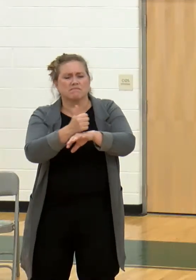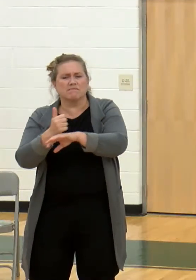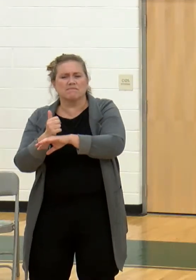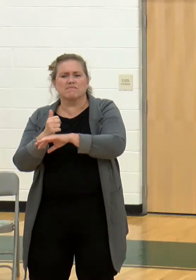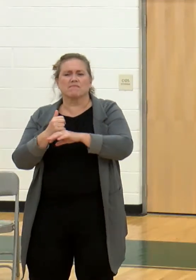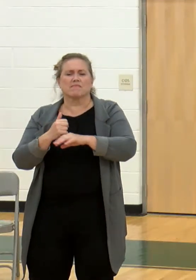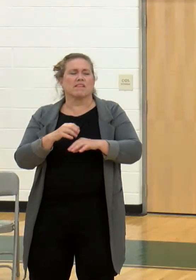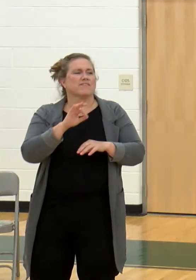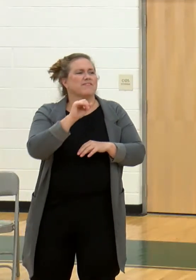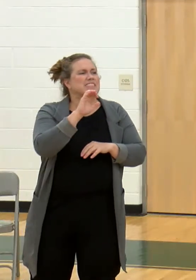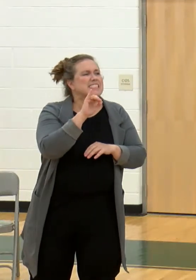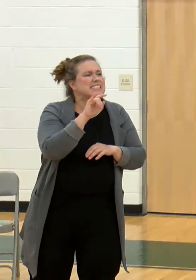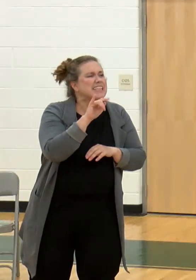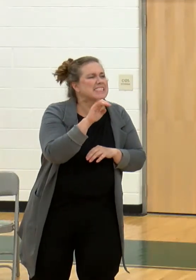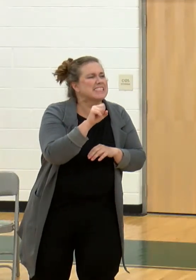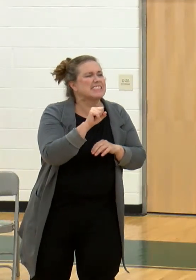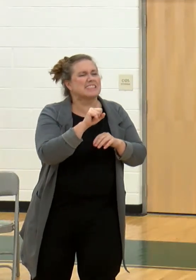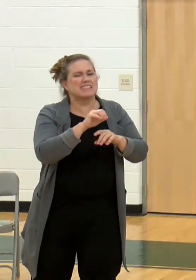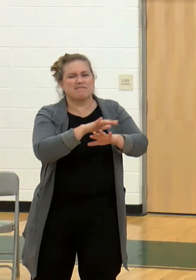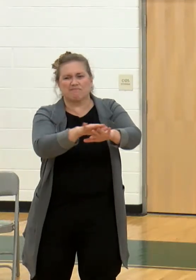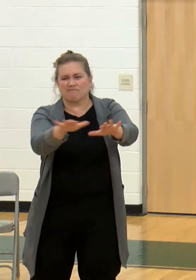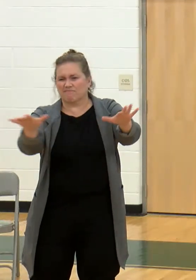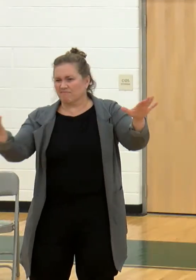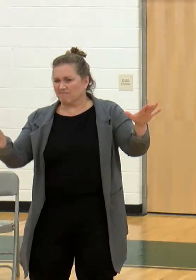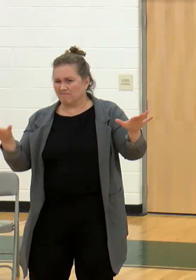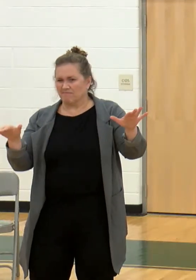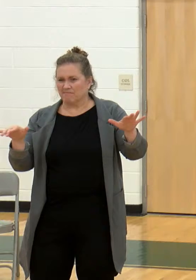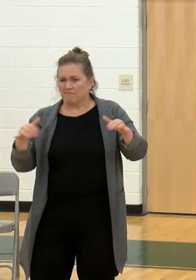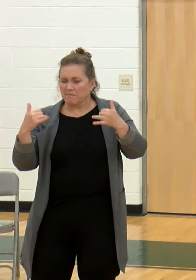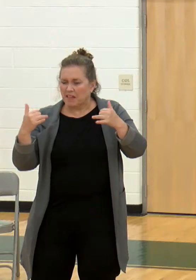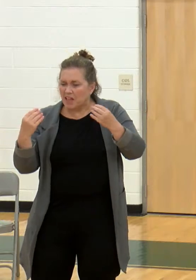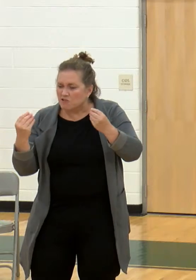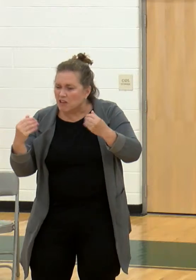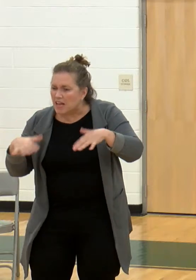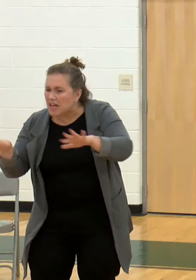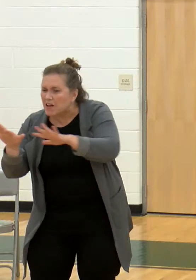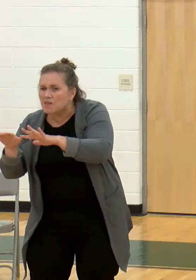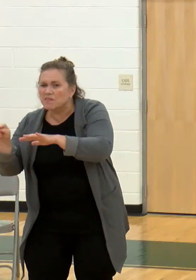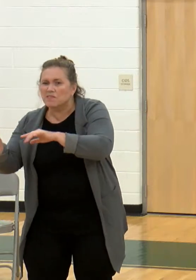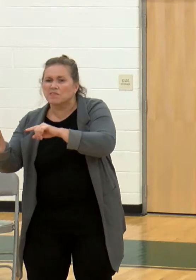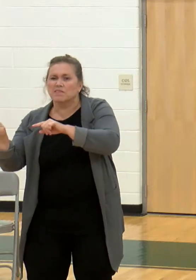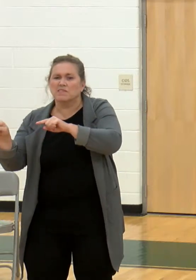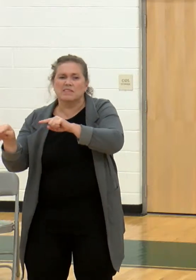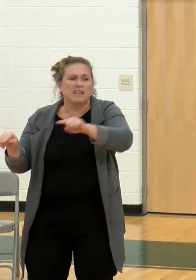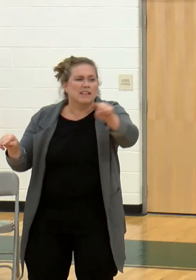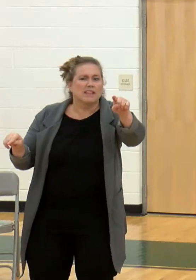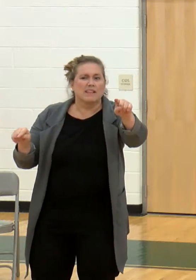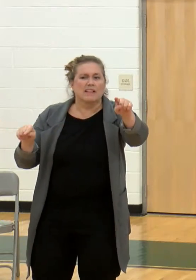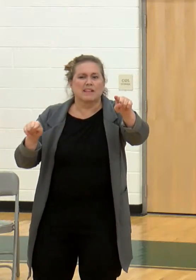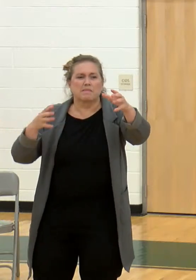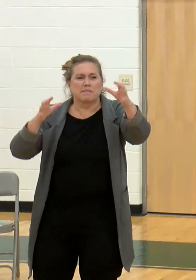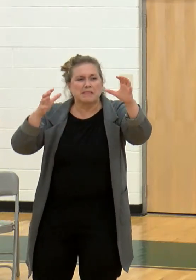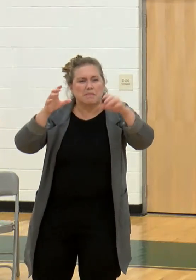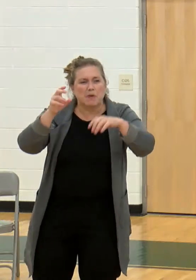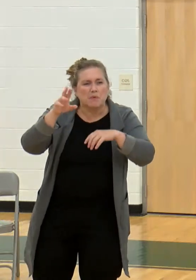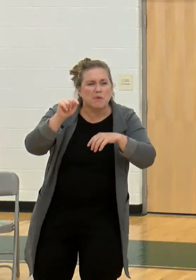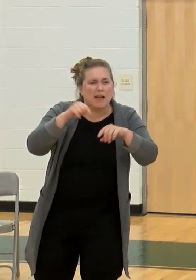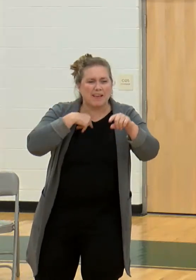the playground and the pavilion. And then over here on the west side is the basketball court.